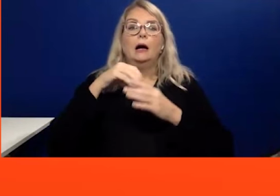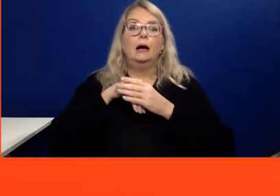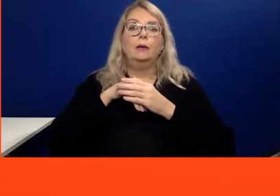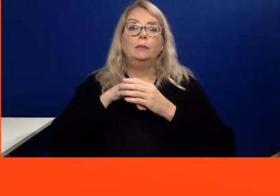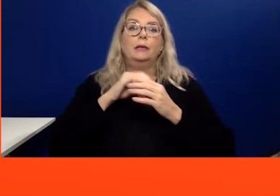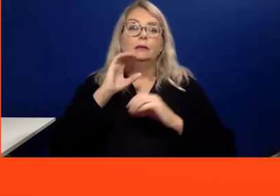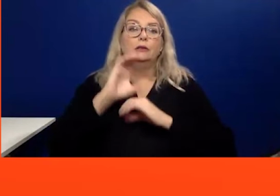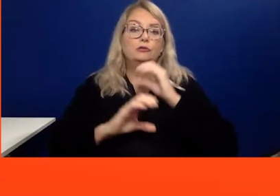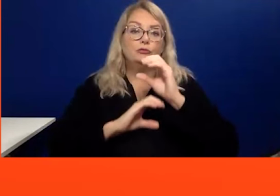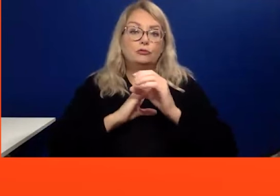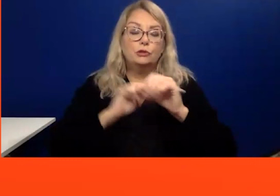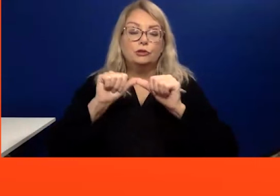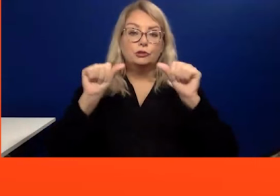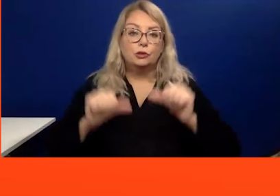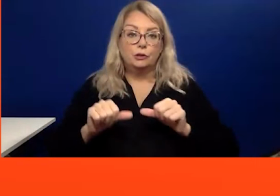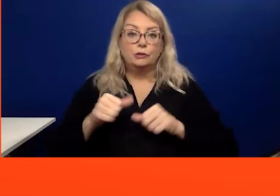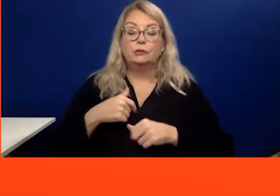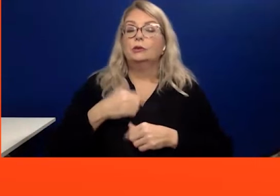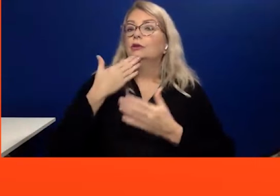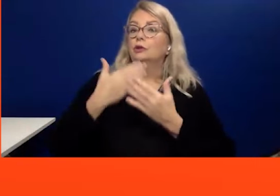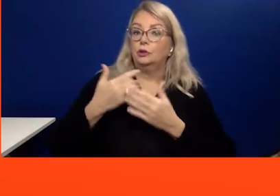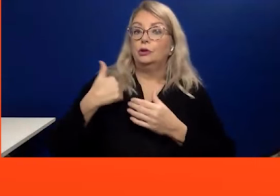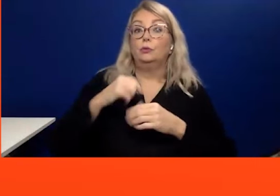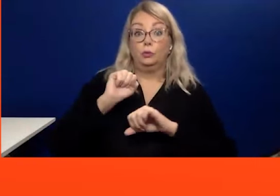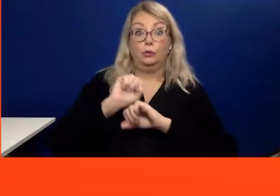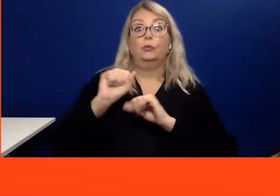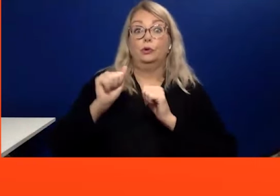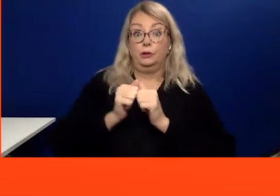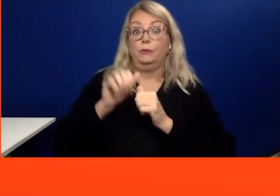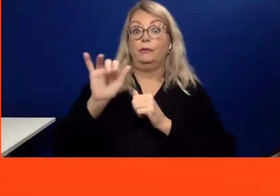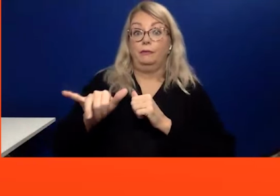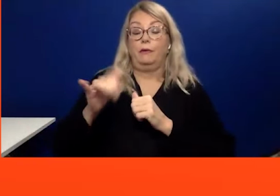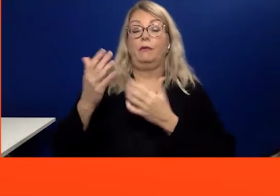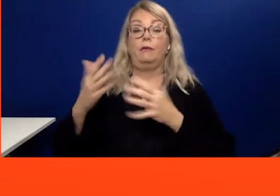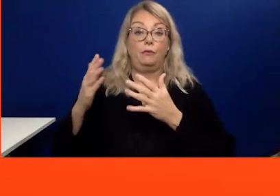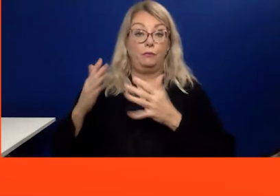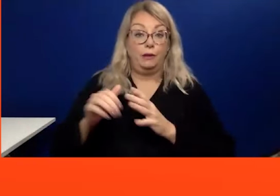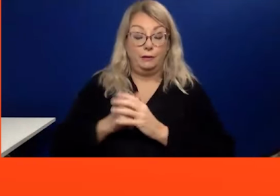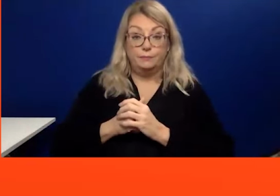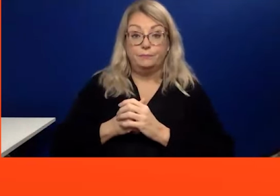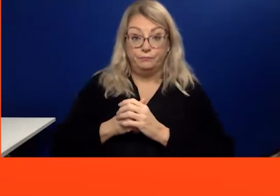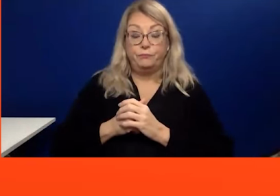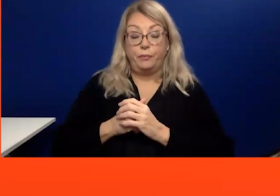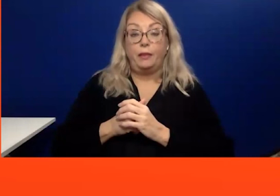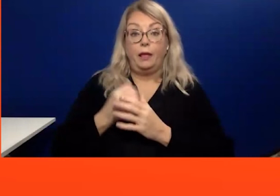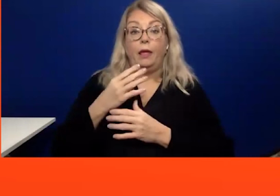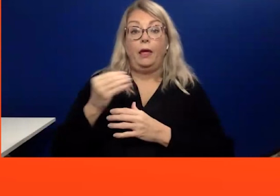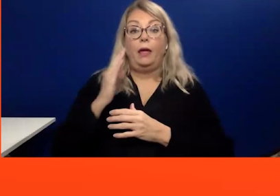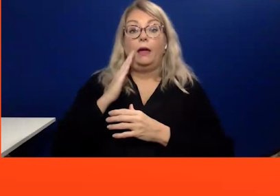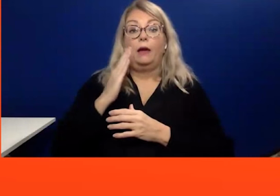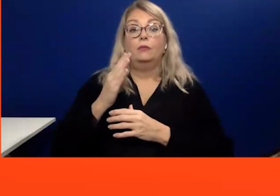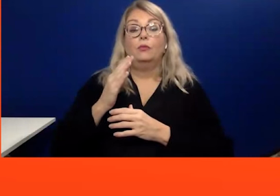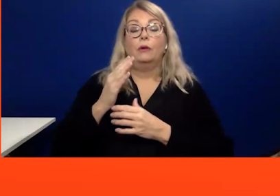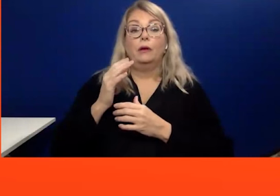good. Well, we're definitely working with construction already. And we're going to be working